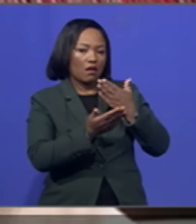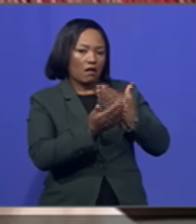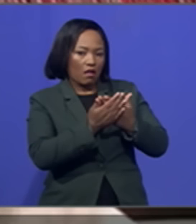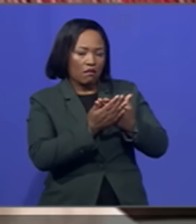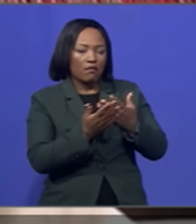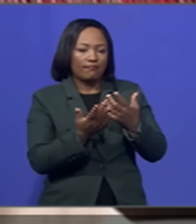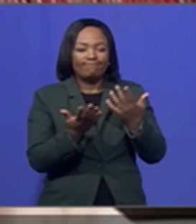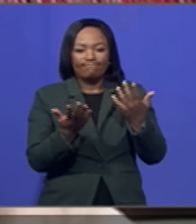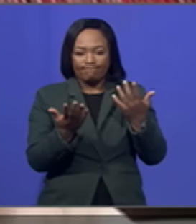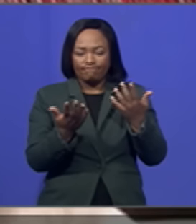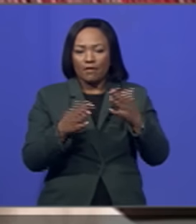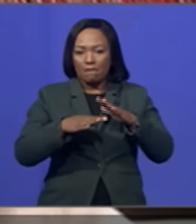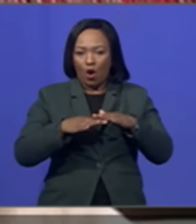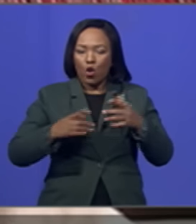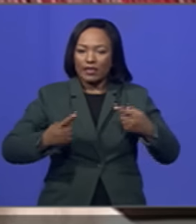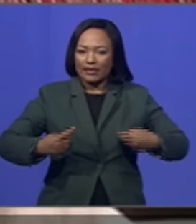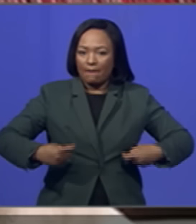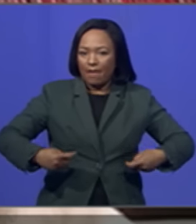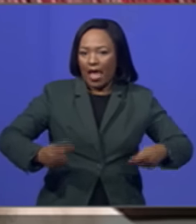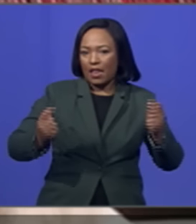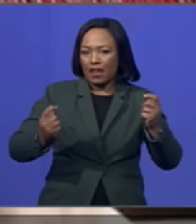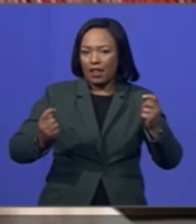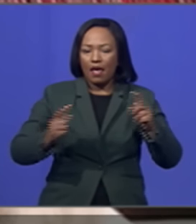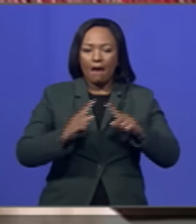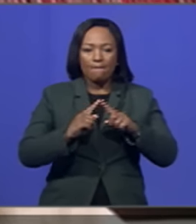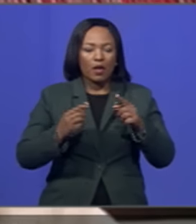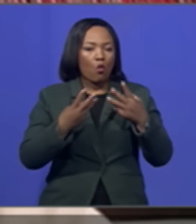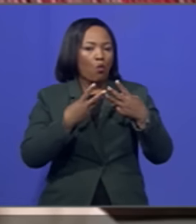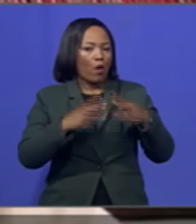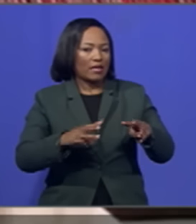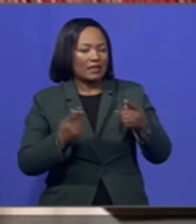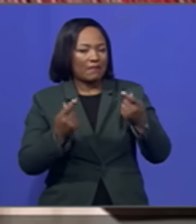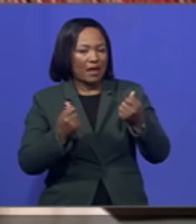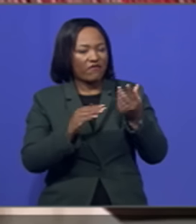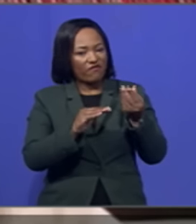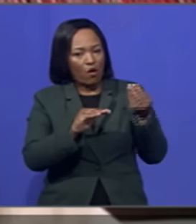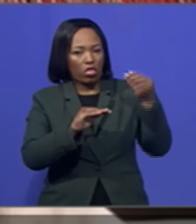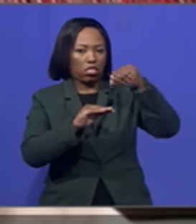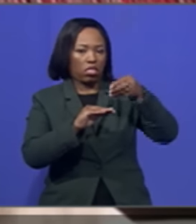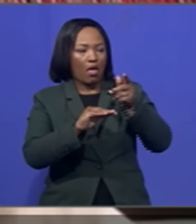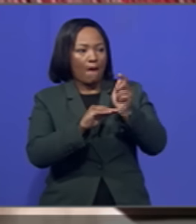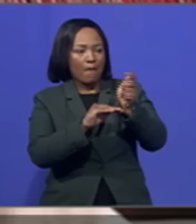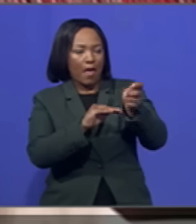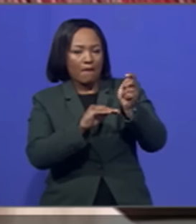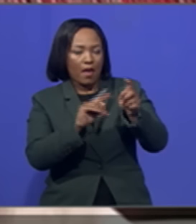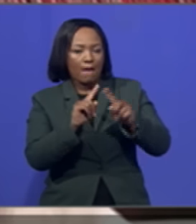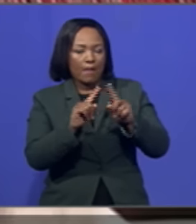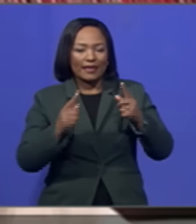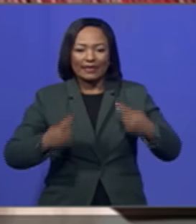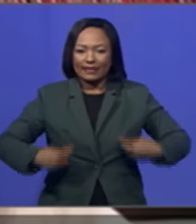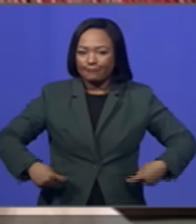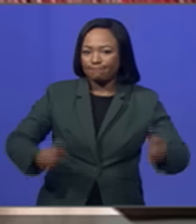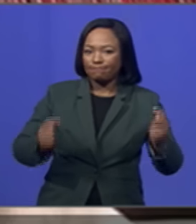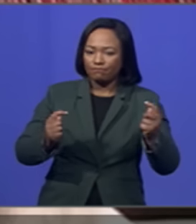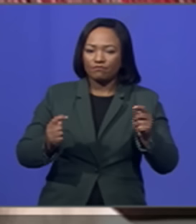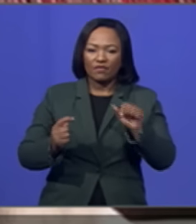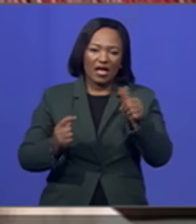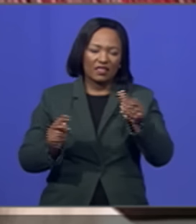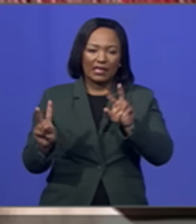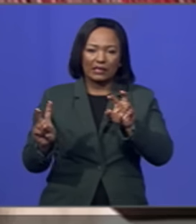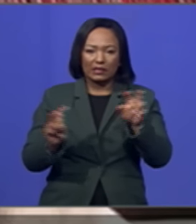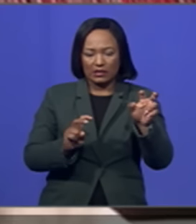able to spend without having to waste money on interest payments alone, but to spend on issues that are